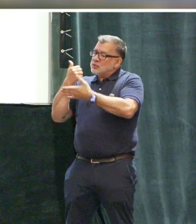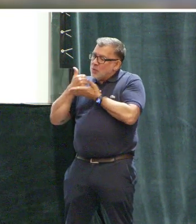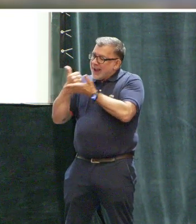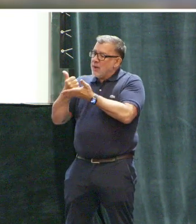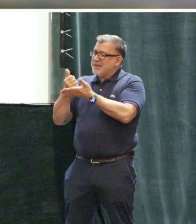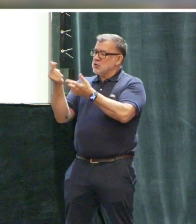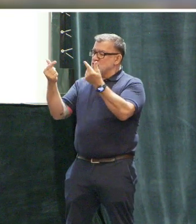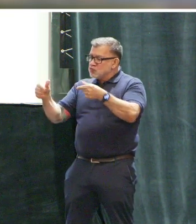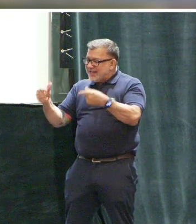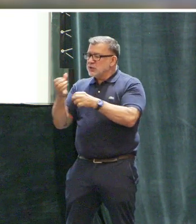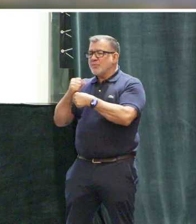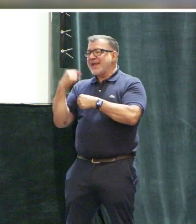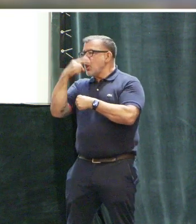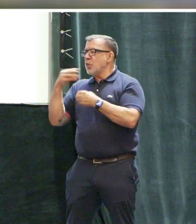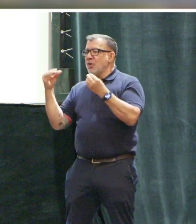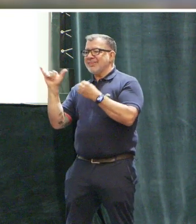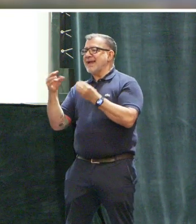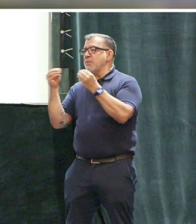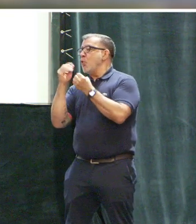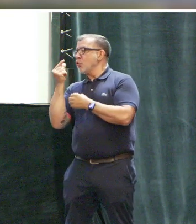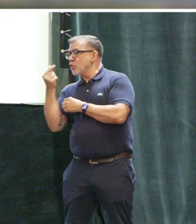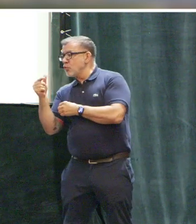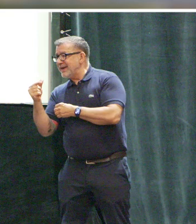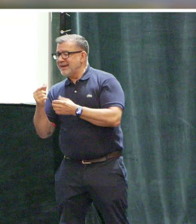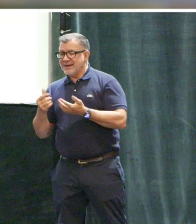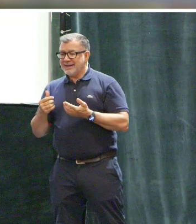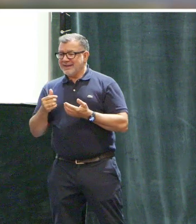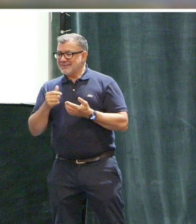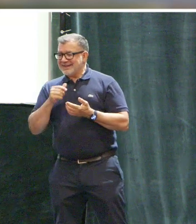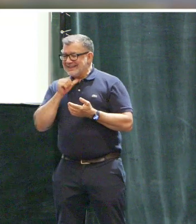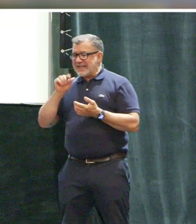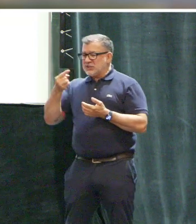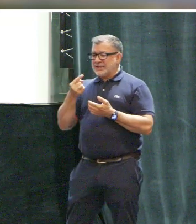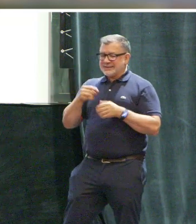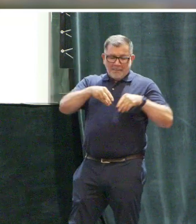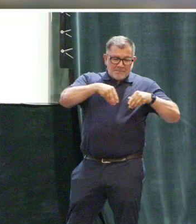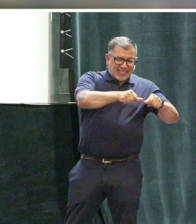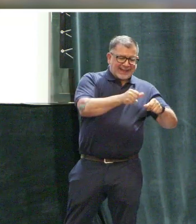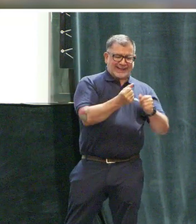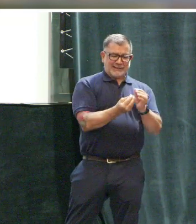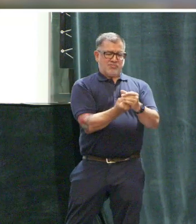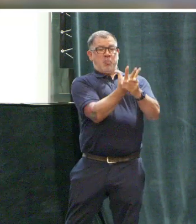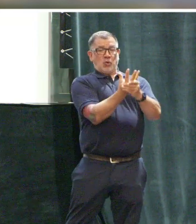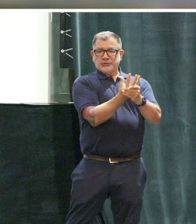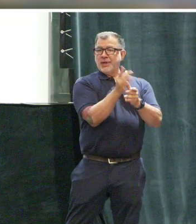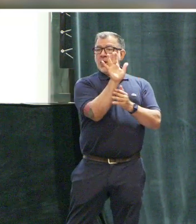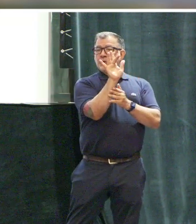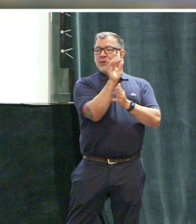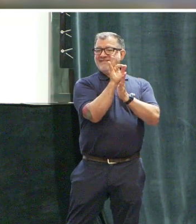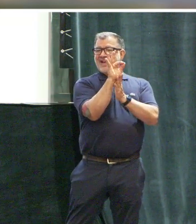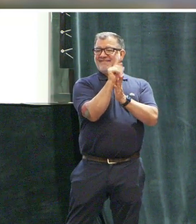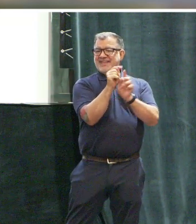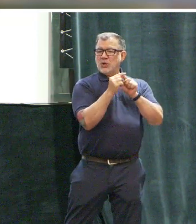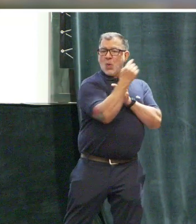be more lush, more green in those, not putting a bush 25 feet away, but in the areas that we already like that